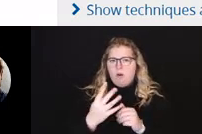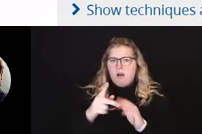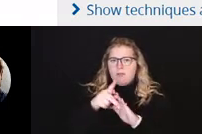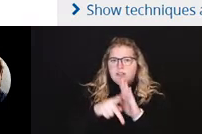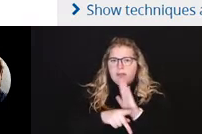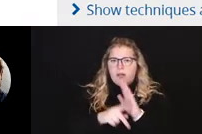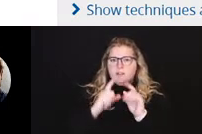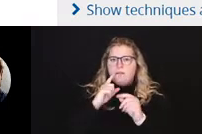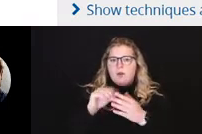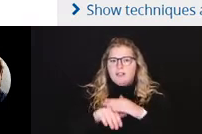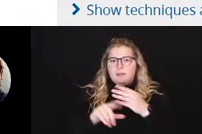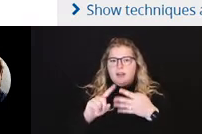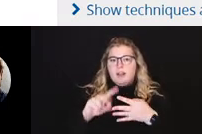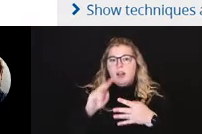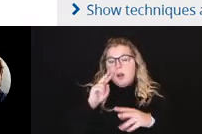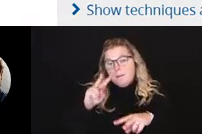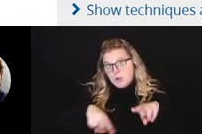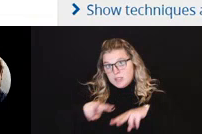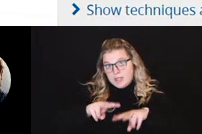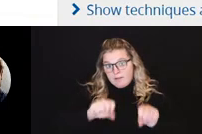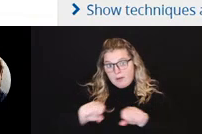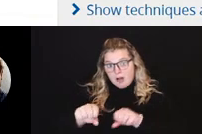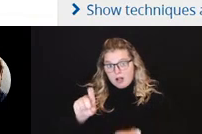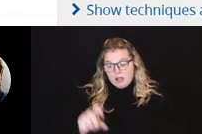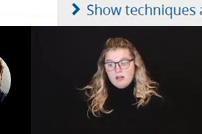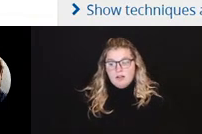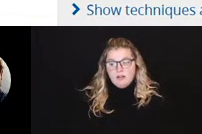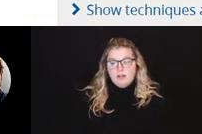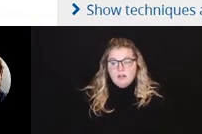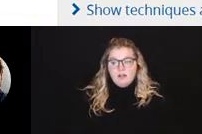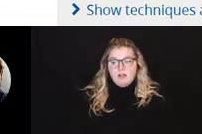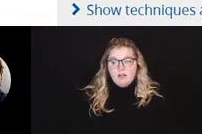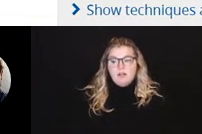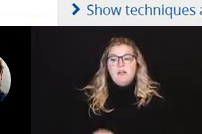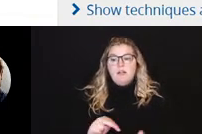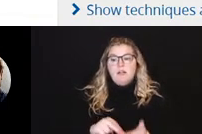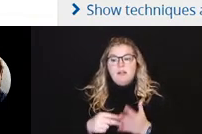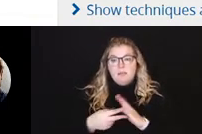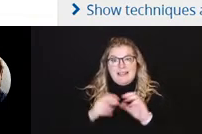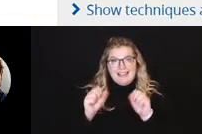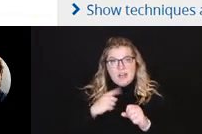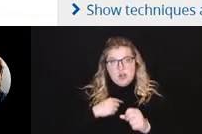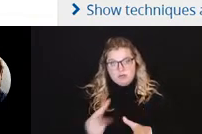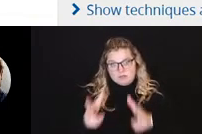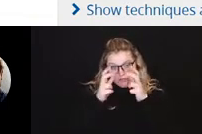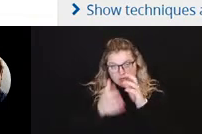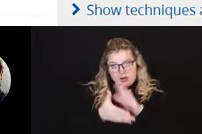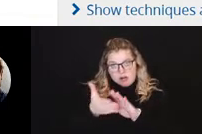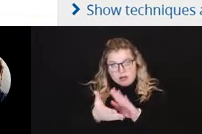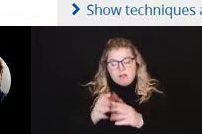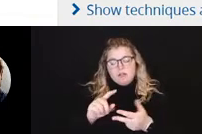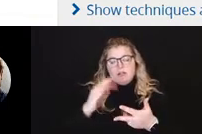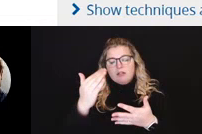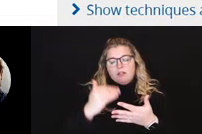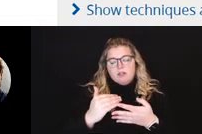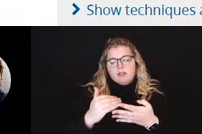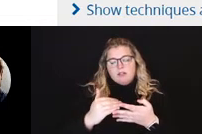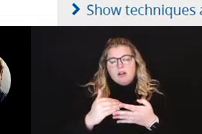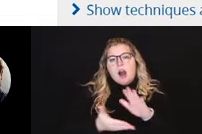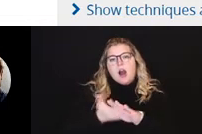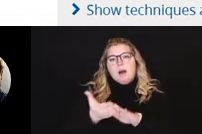accessibility. Perceivable, can you, with the senses available to you, get that content? Operable, can you interact with